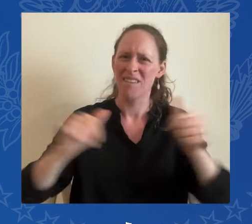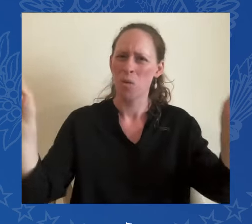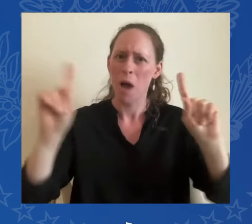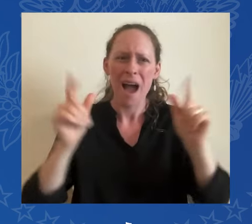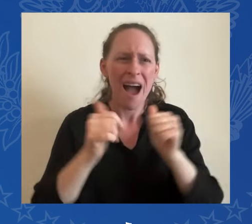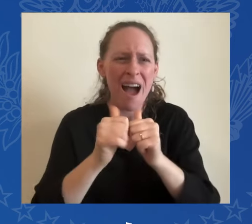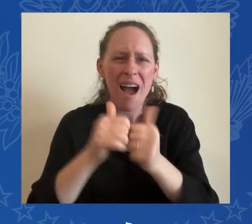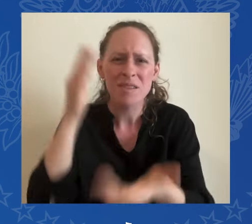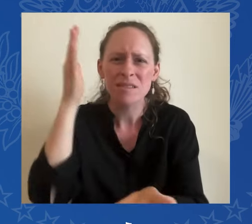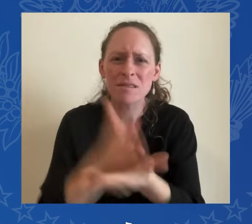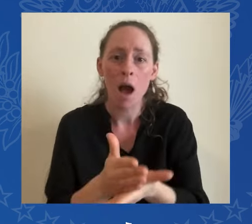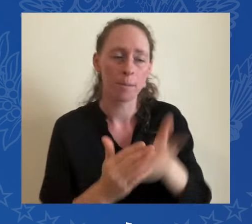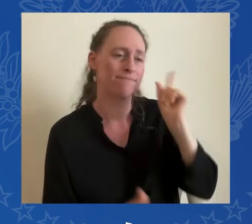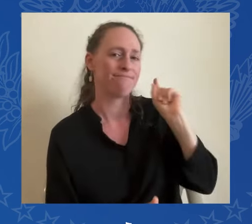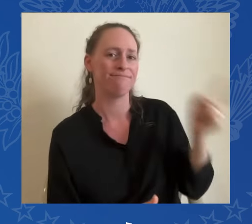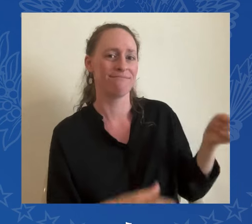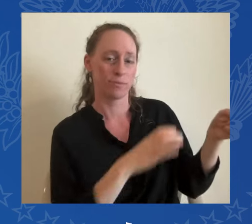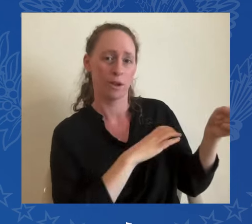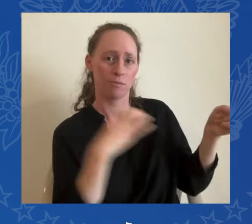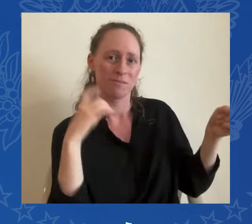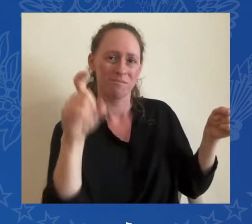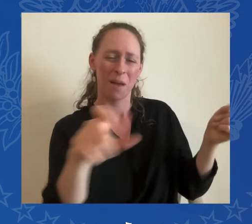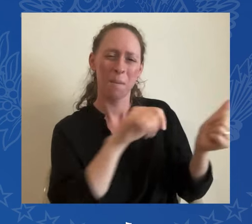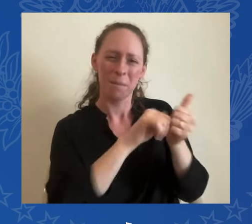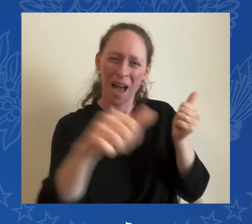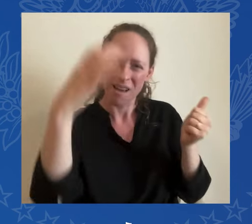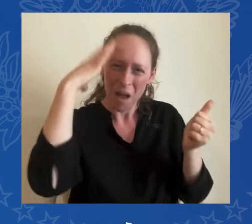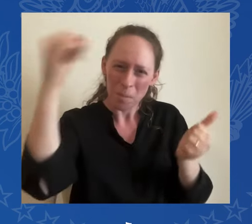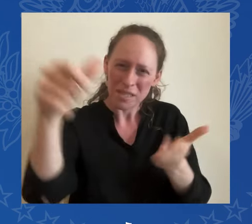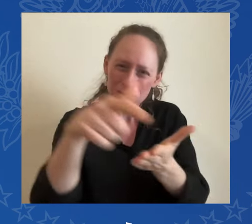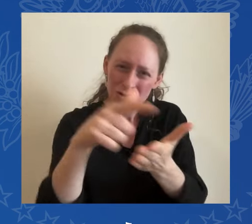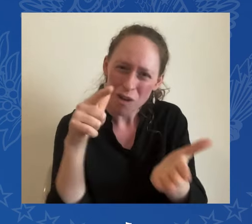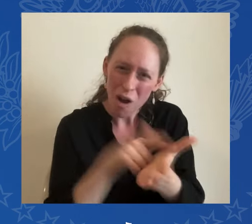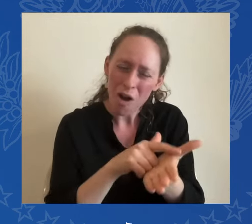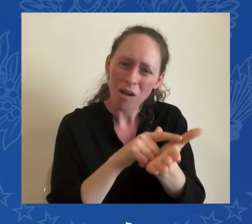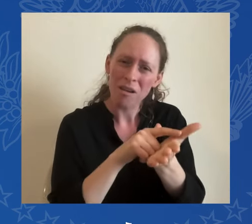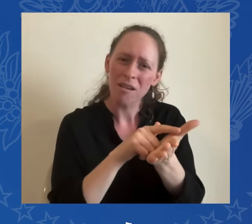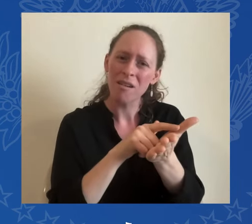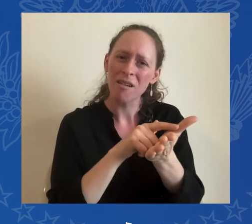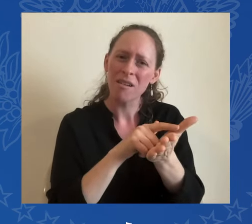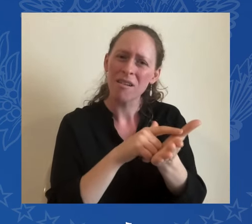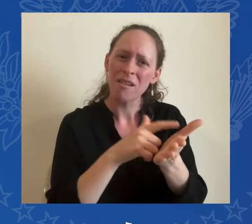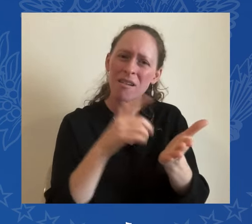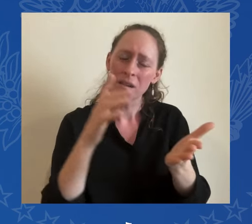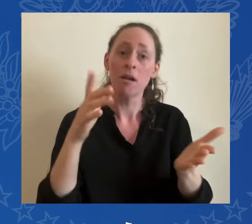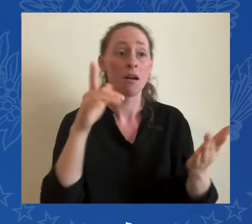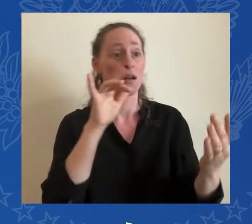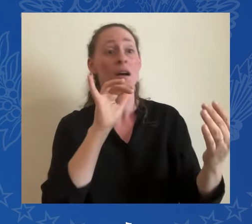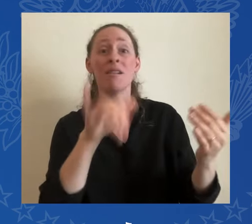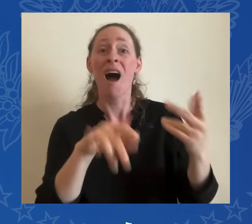hands of dangerous people. Until states do the same thing. How many more